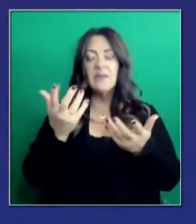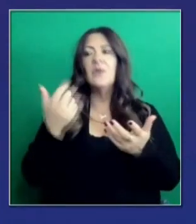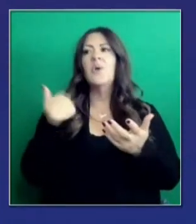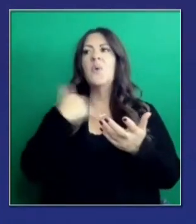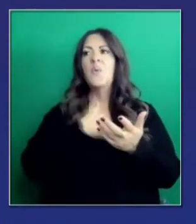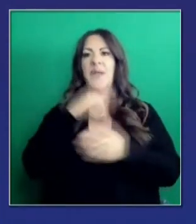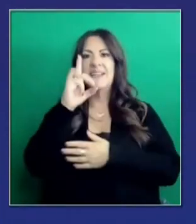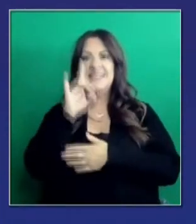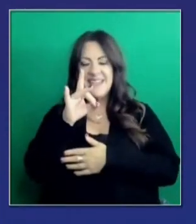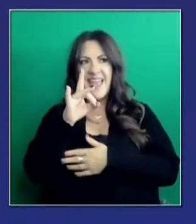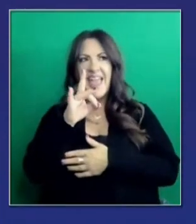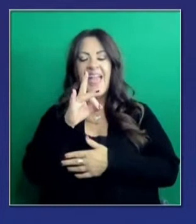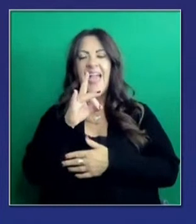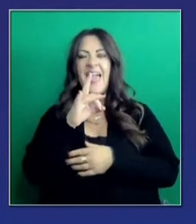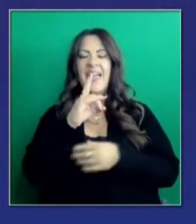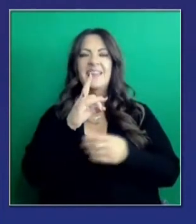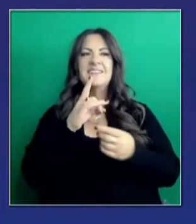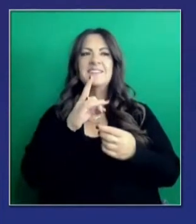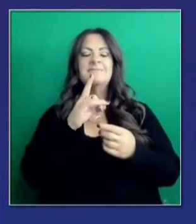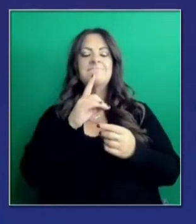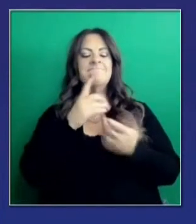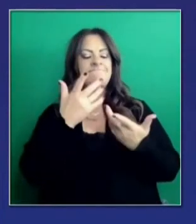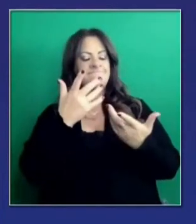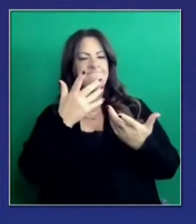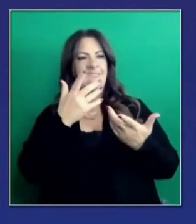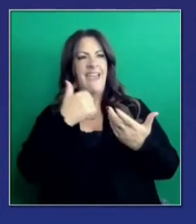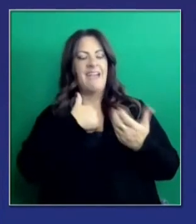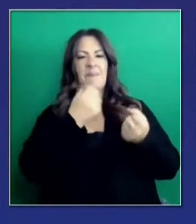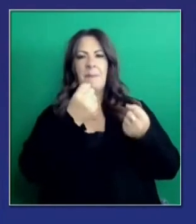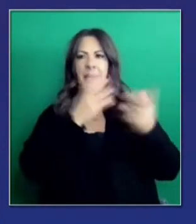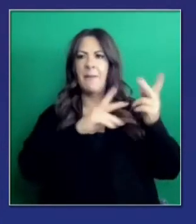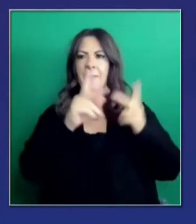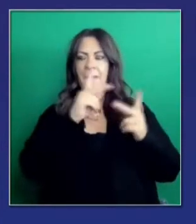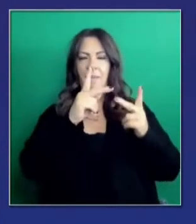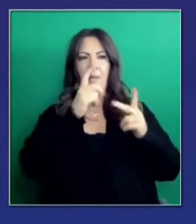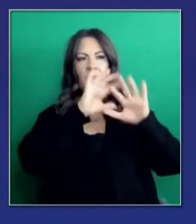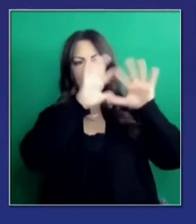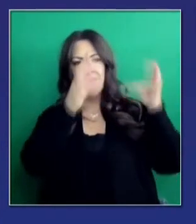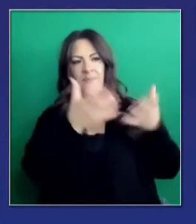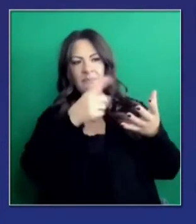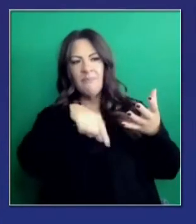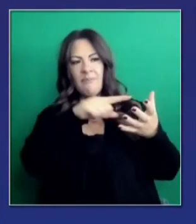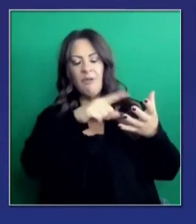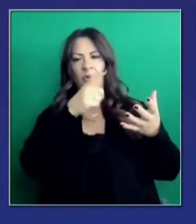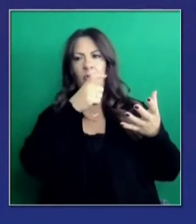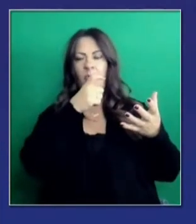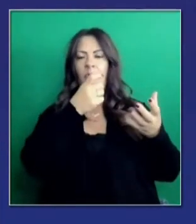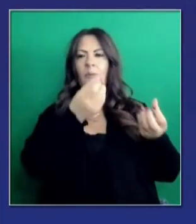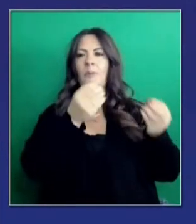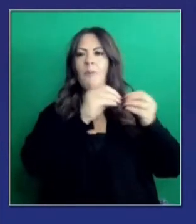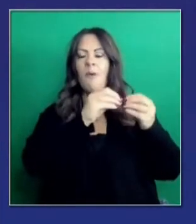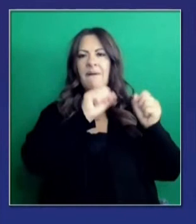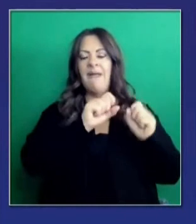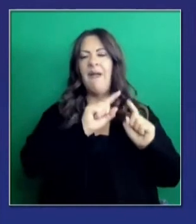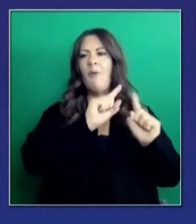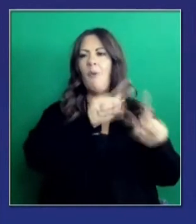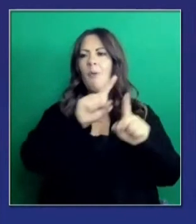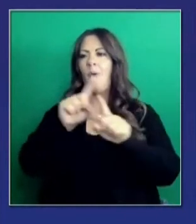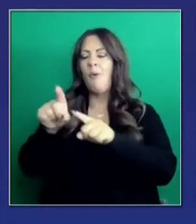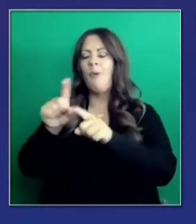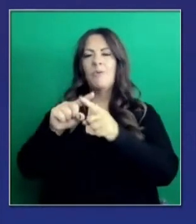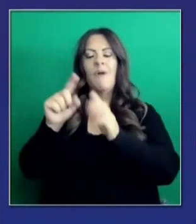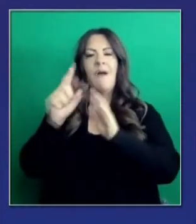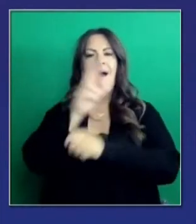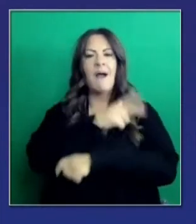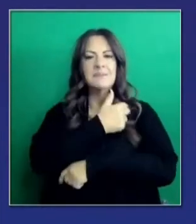staff, that we've deployed in the last few weeks. We had some stretch goals of getting 1,000 over the last week.